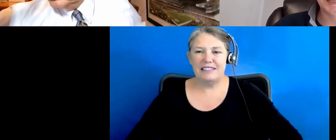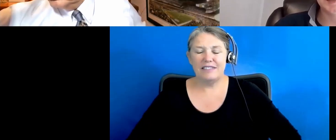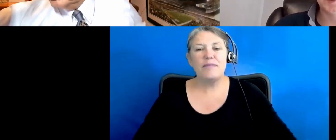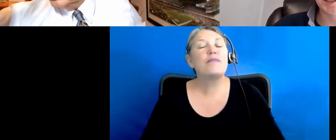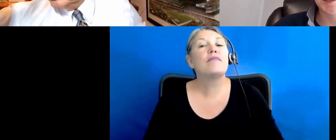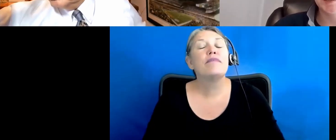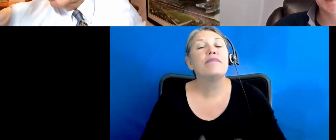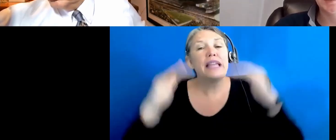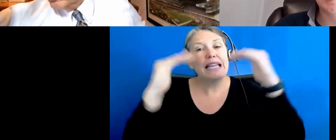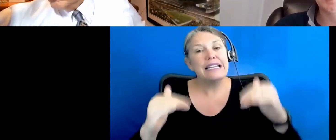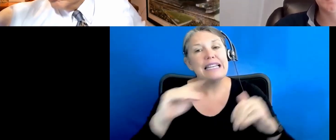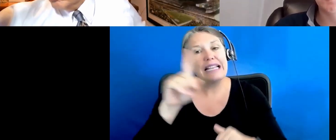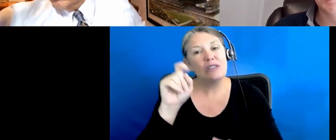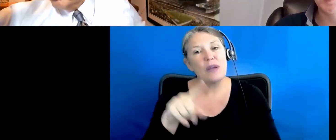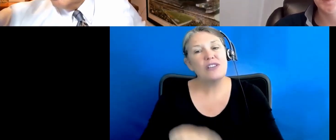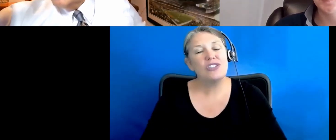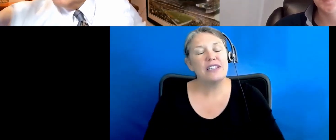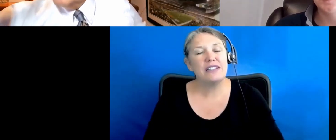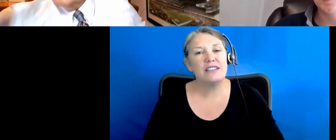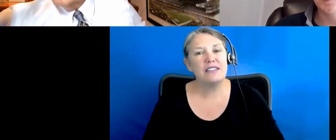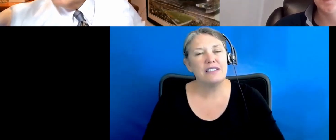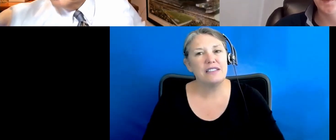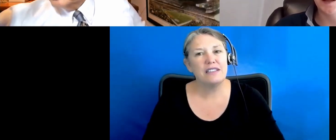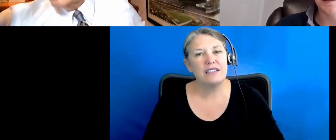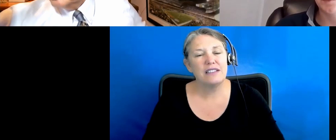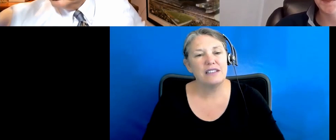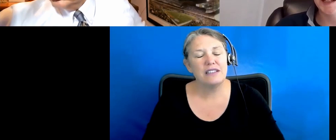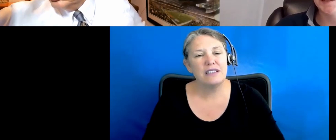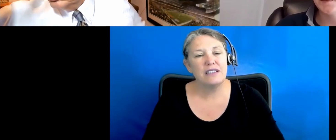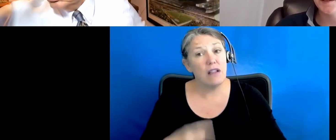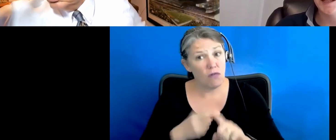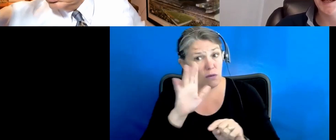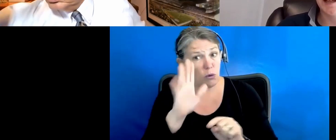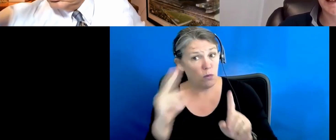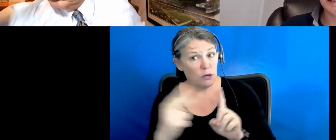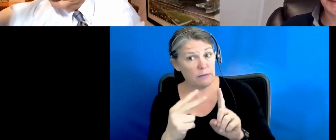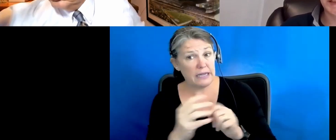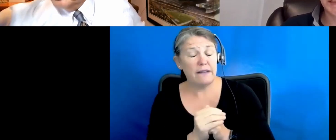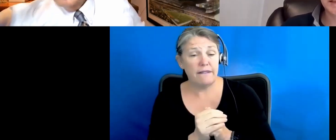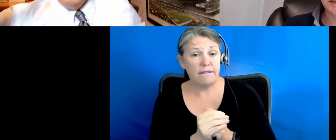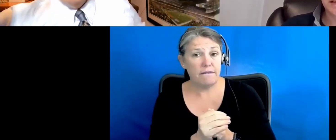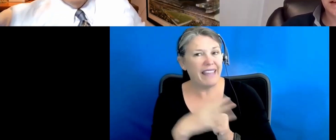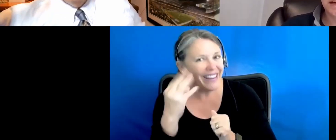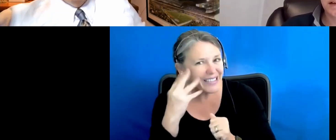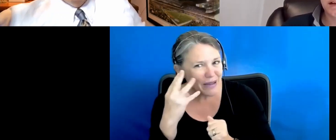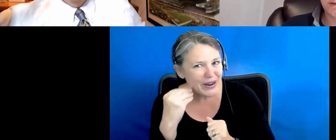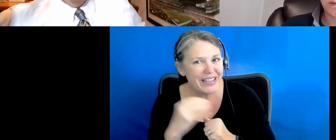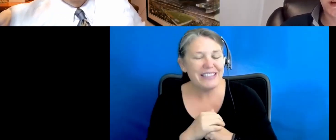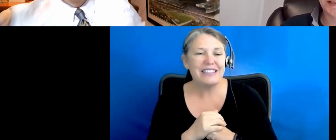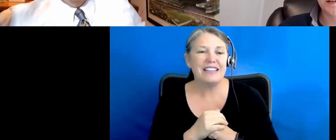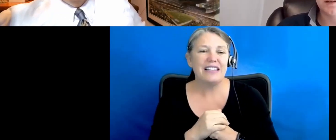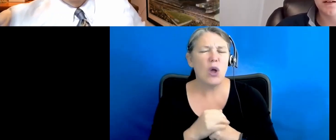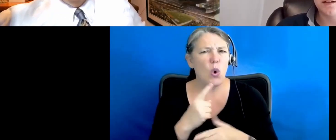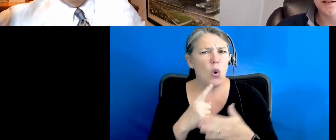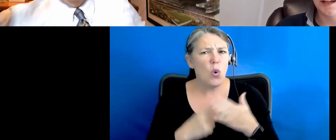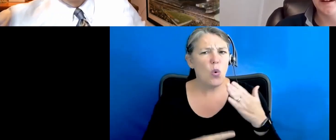The next question, from your perspective and experience,